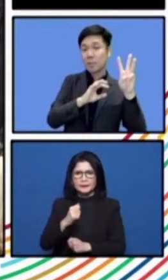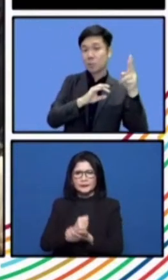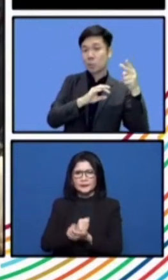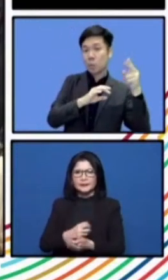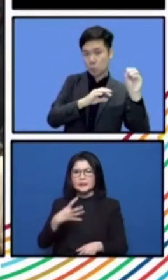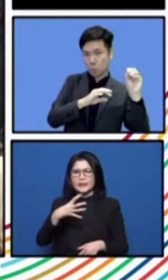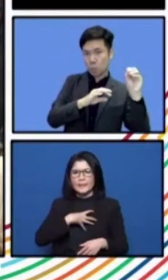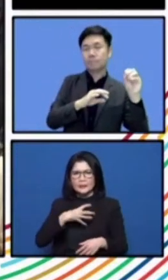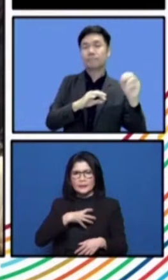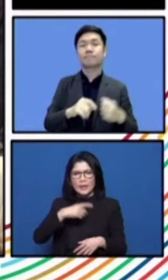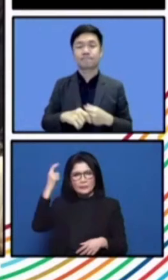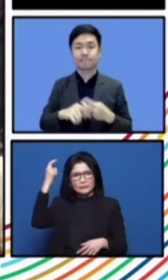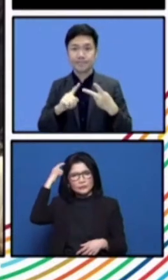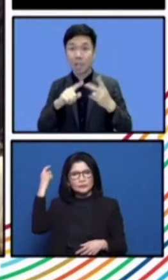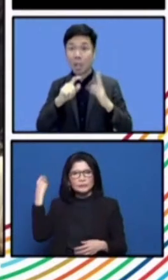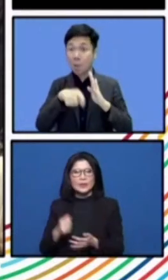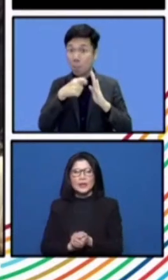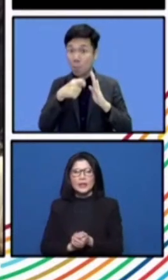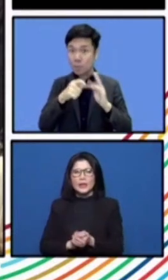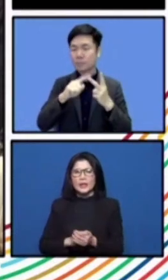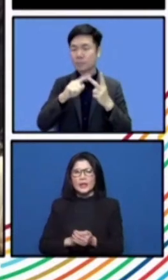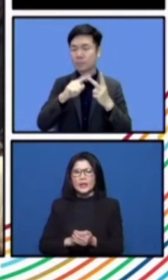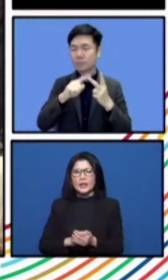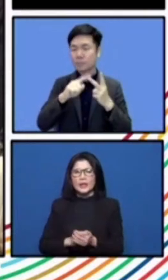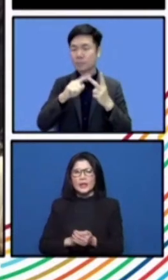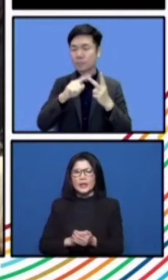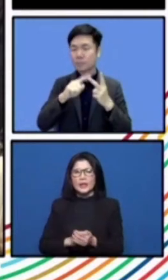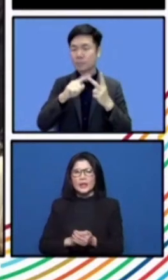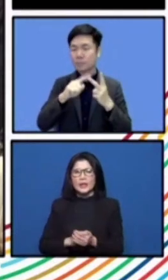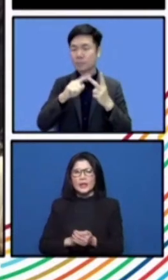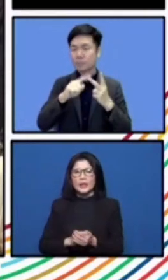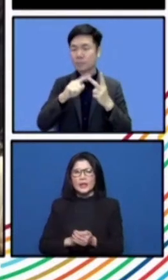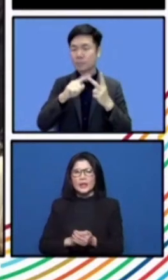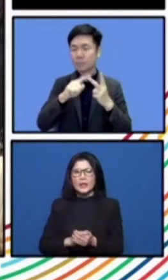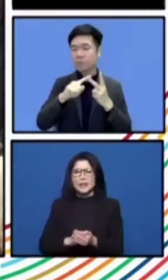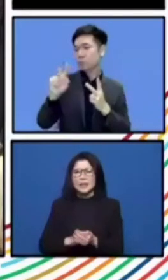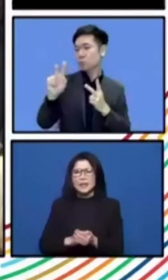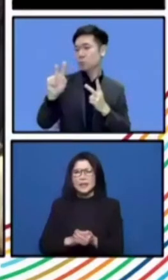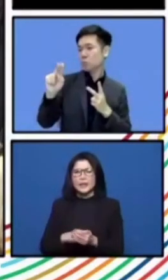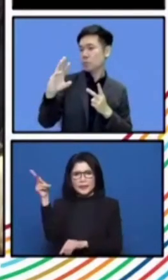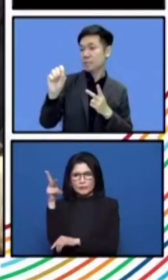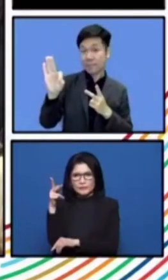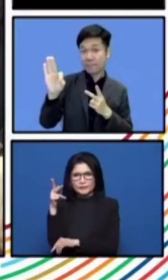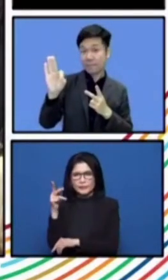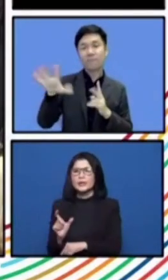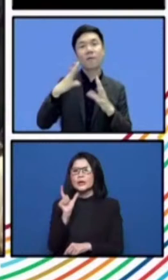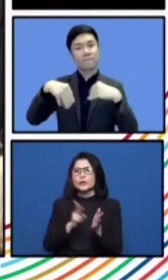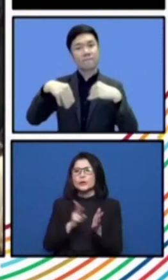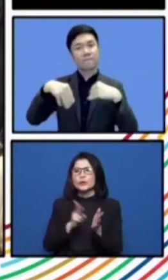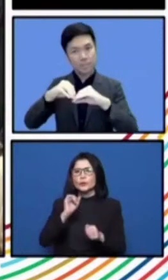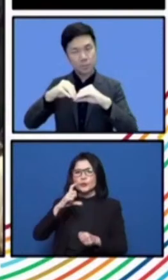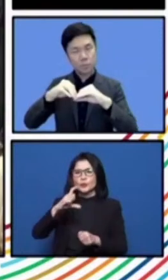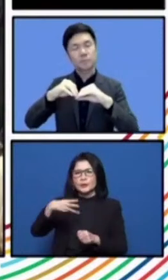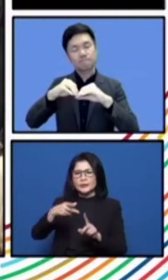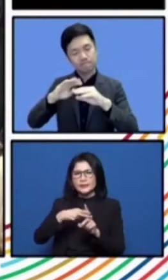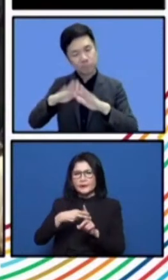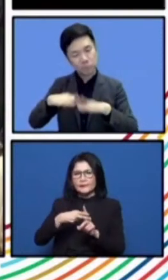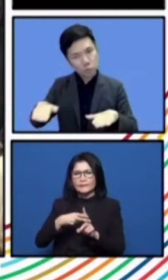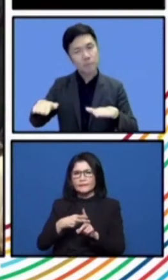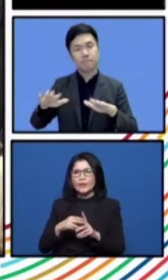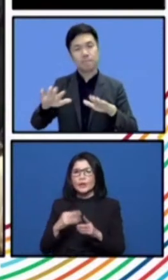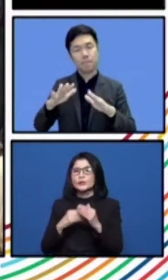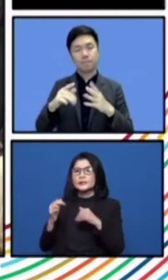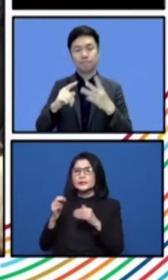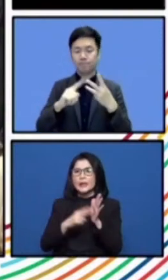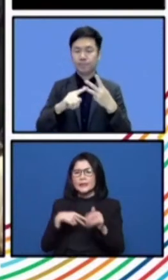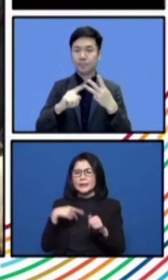the family-based national Early Intervention Program activities with with unhcr in order to develop and expand our